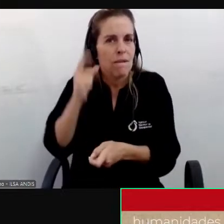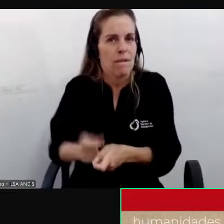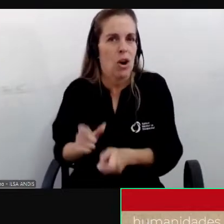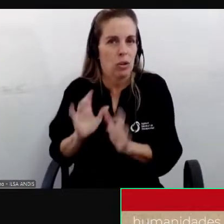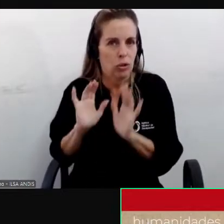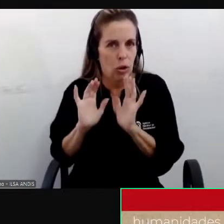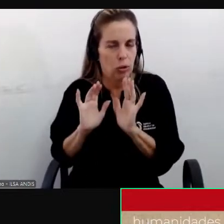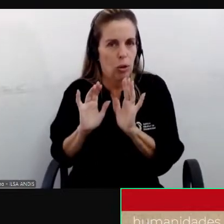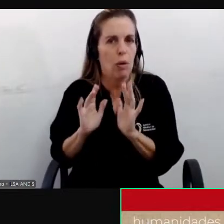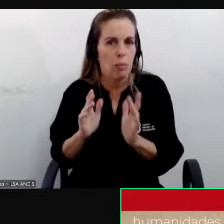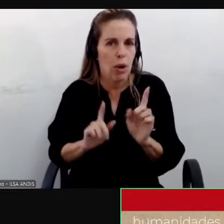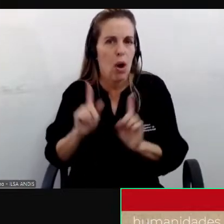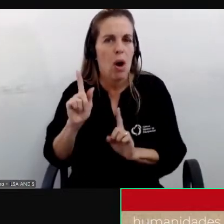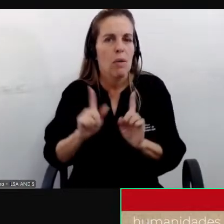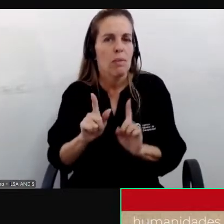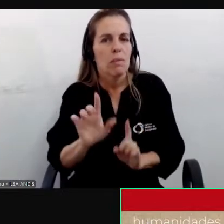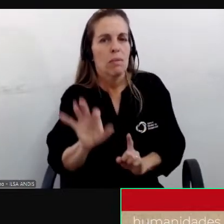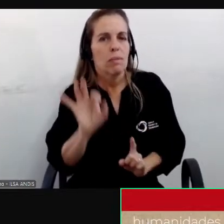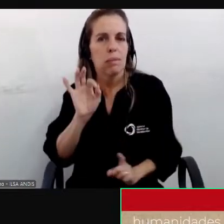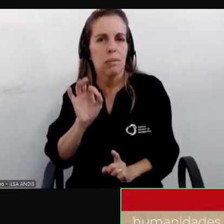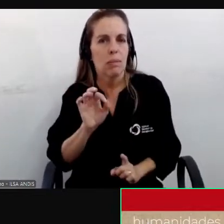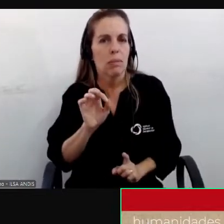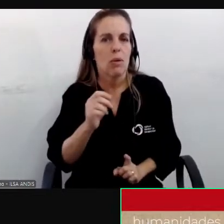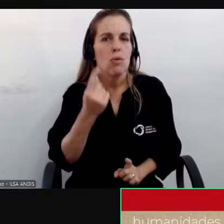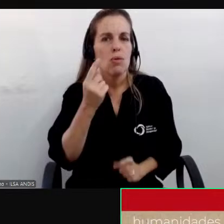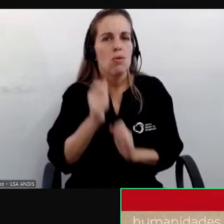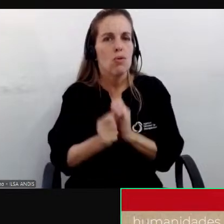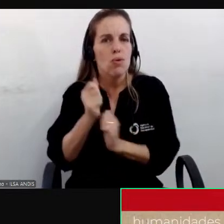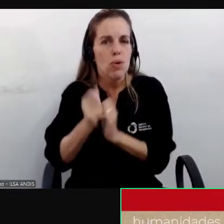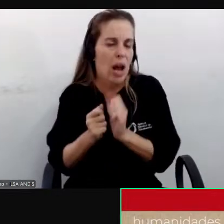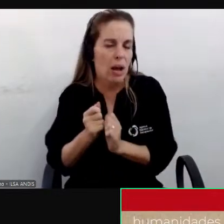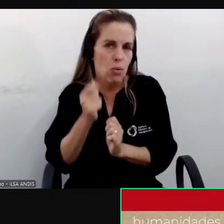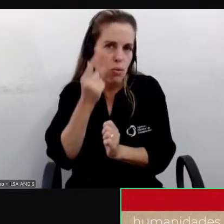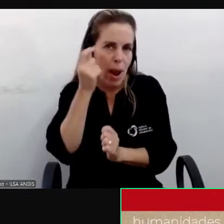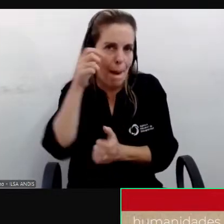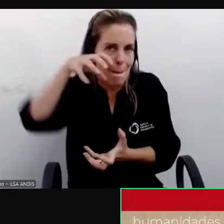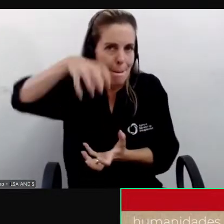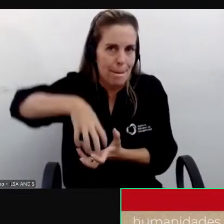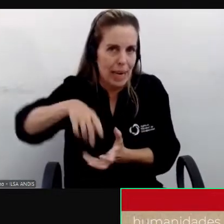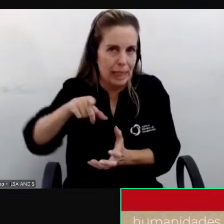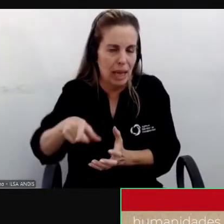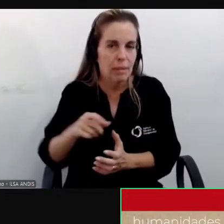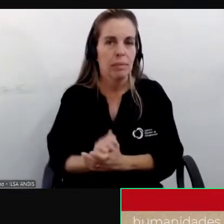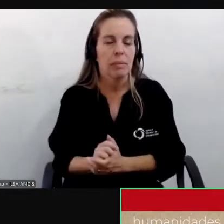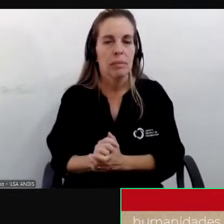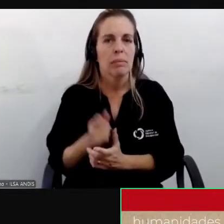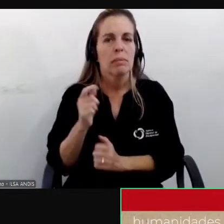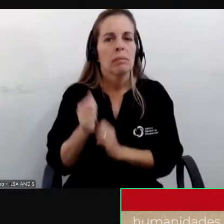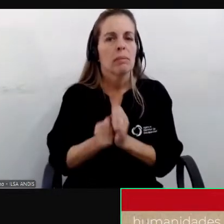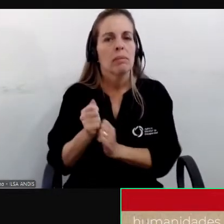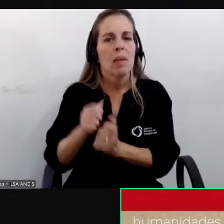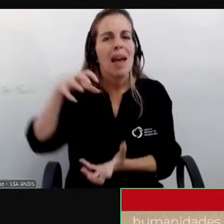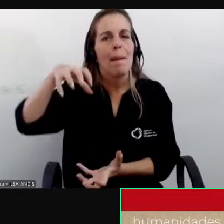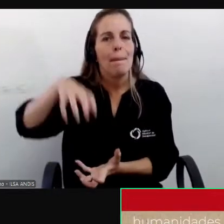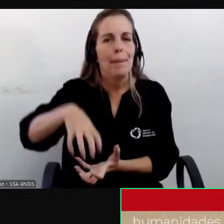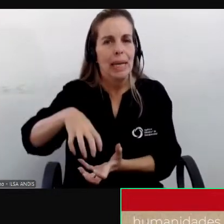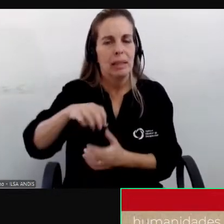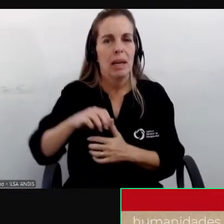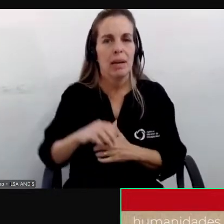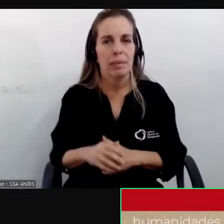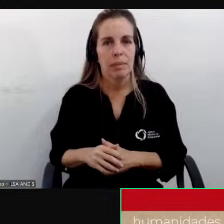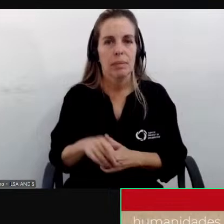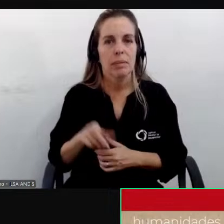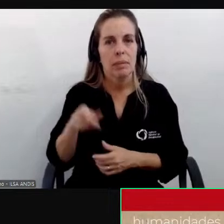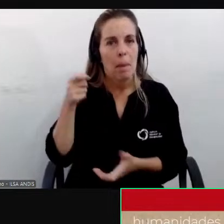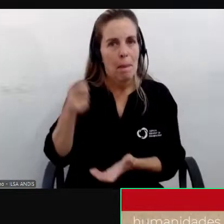cases of forced labor. Specifically, I could point out Dr. Pepper, which